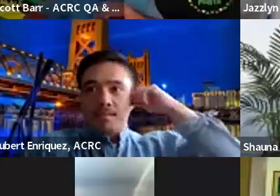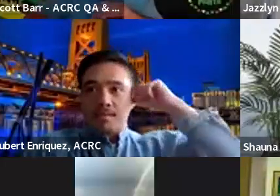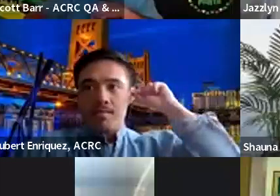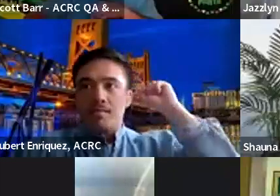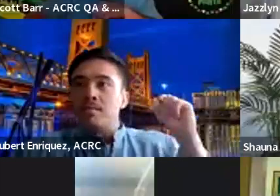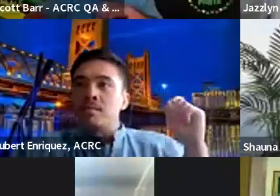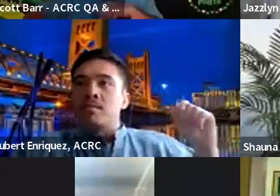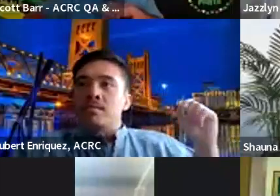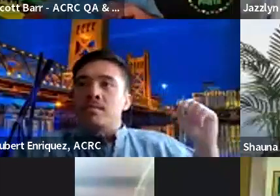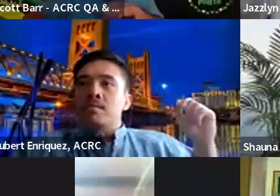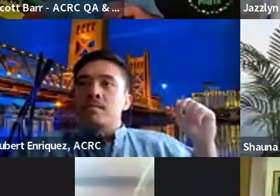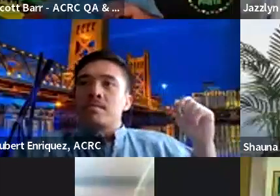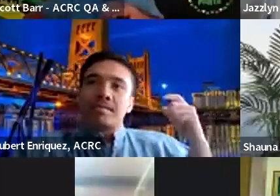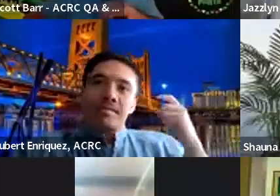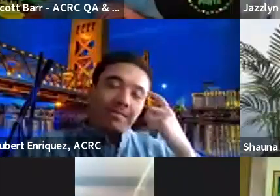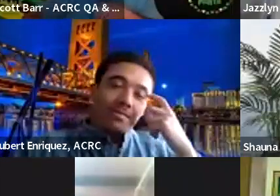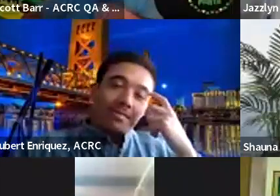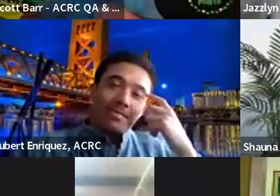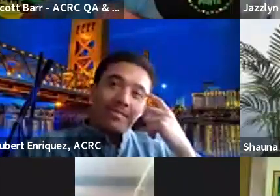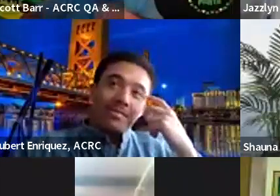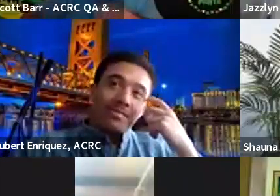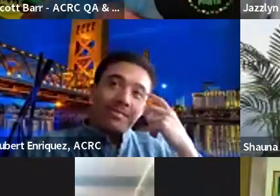$892,020. Say that one more time.